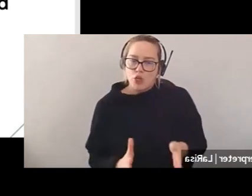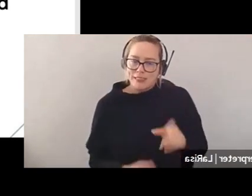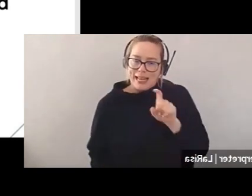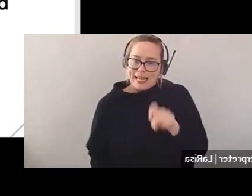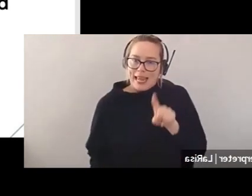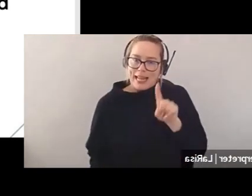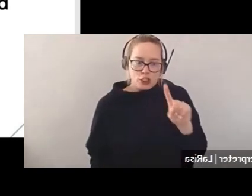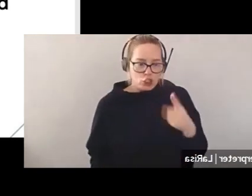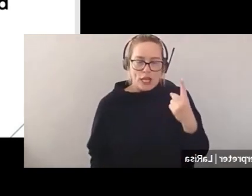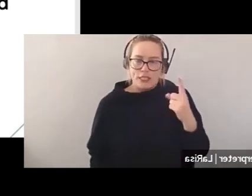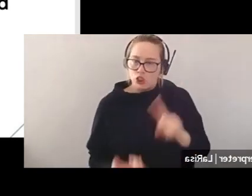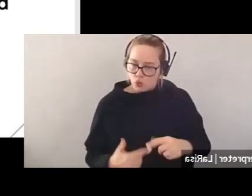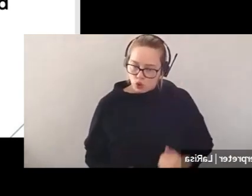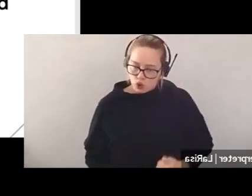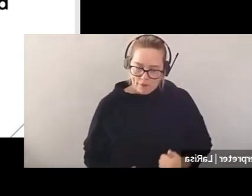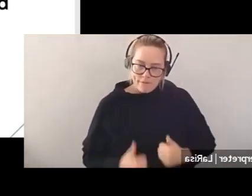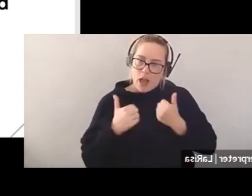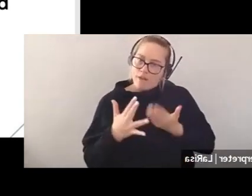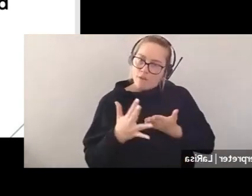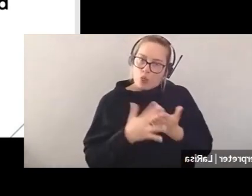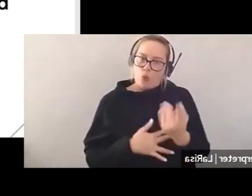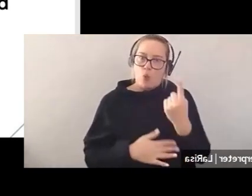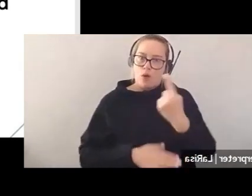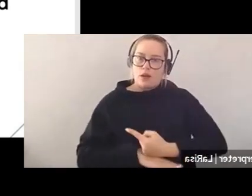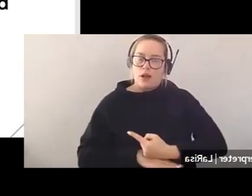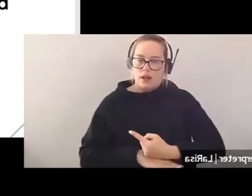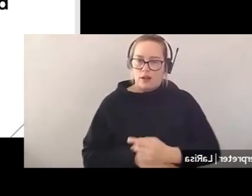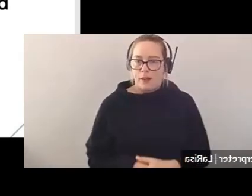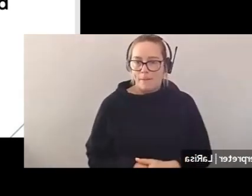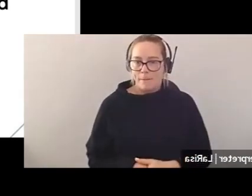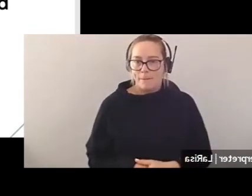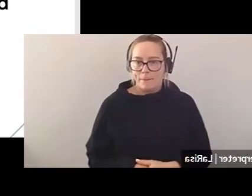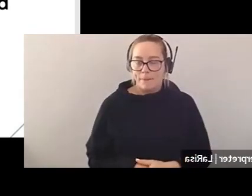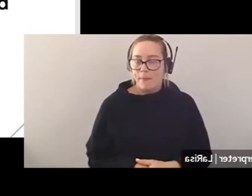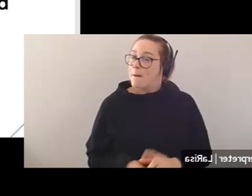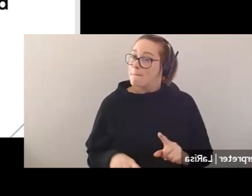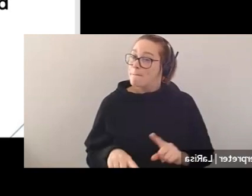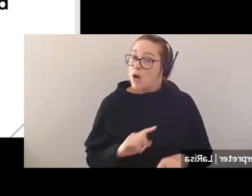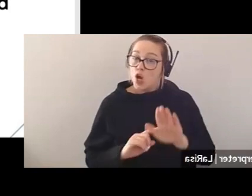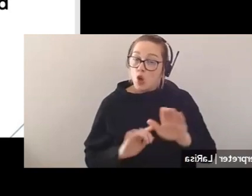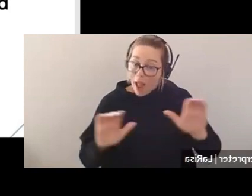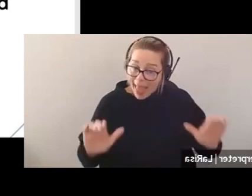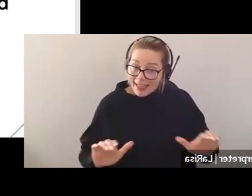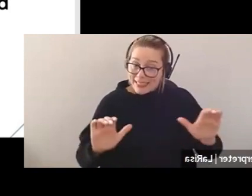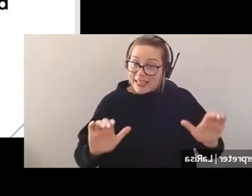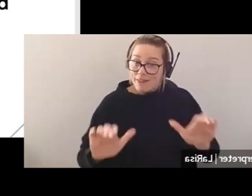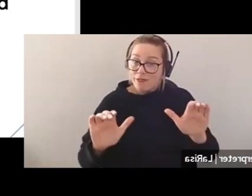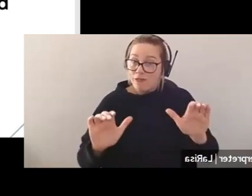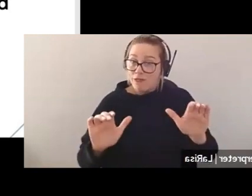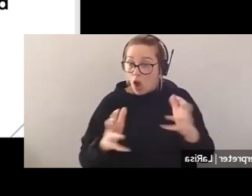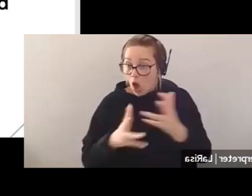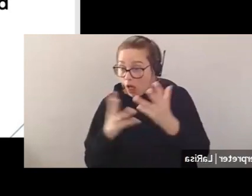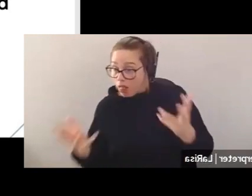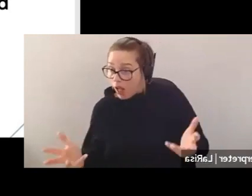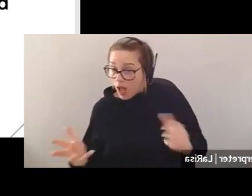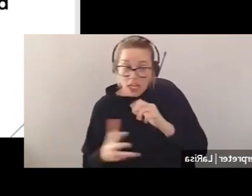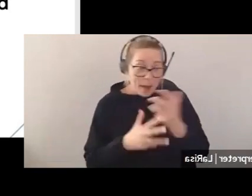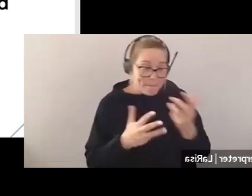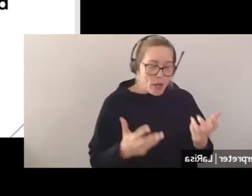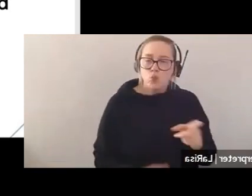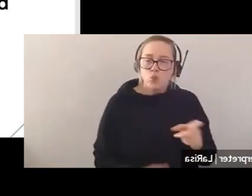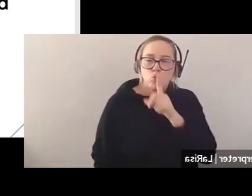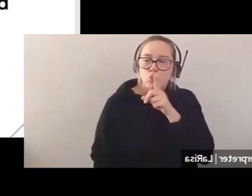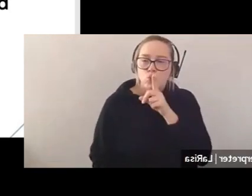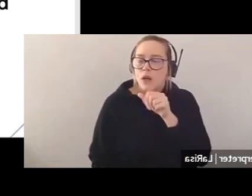many calories a person may need just to survive throughout the day. It doesn't quite take